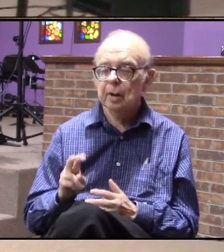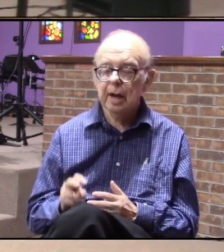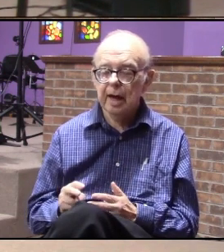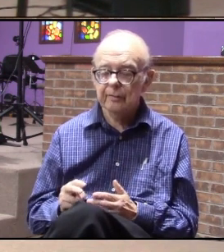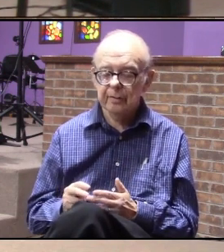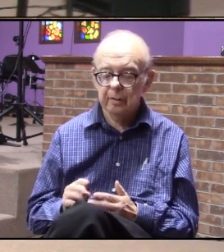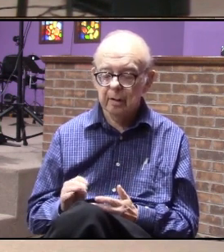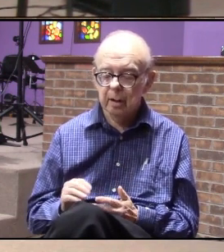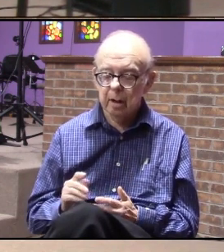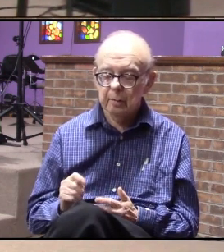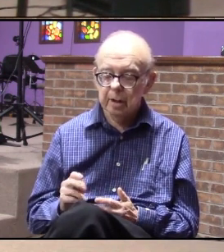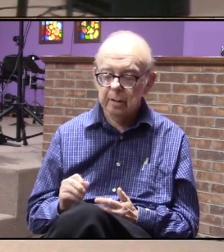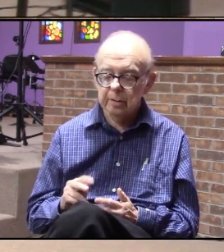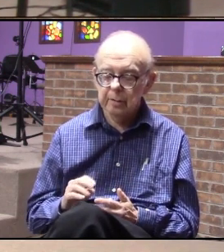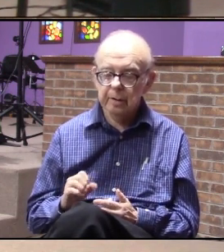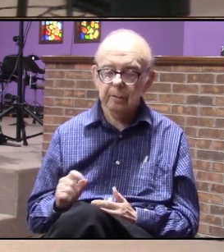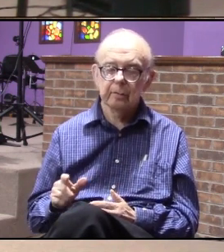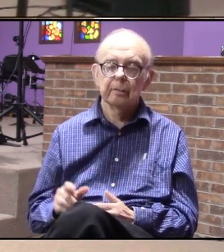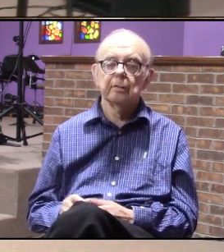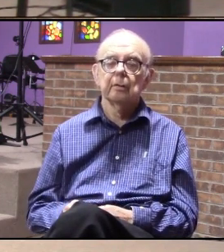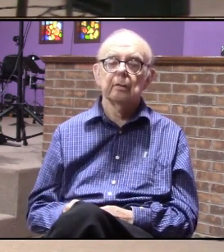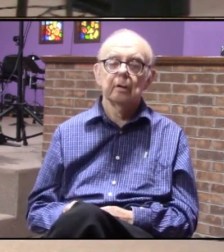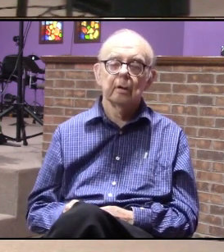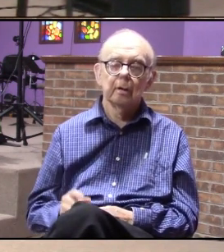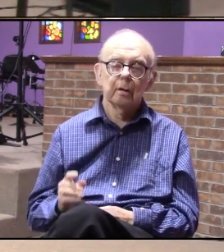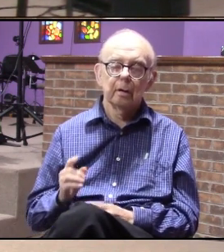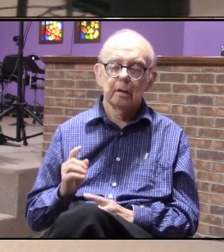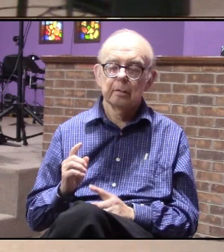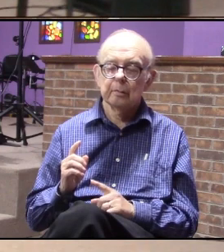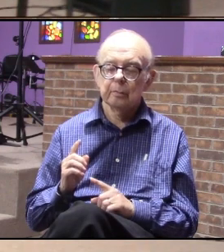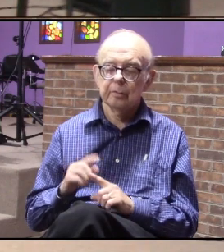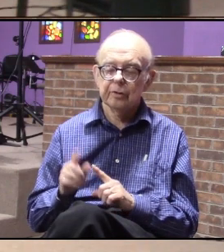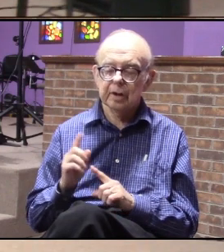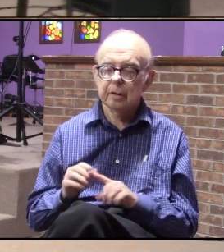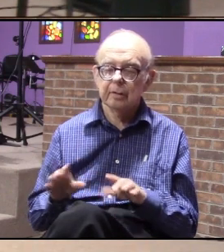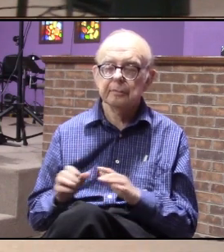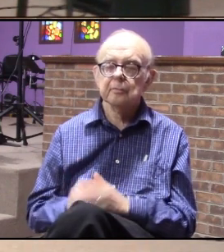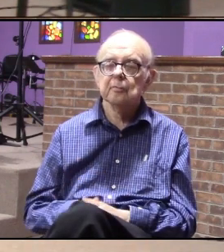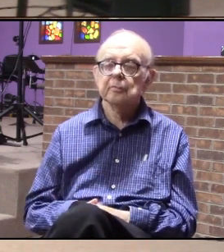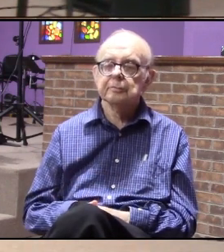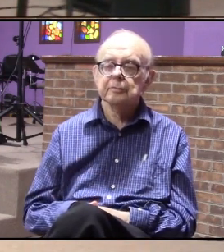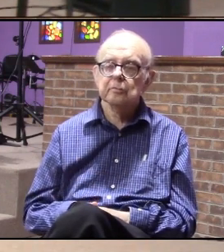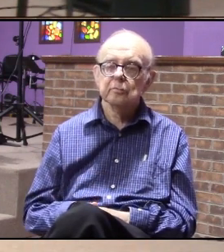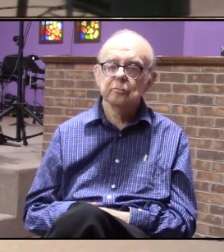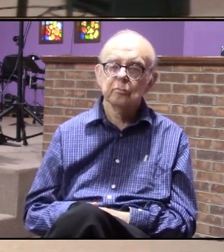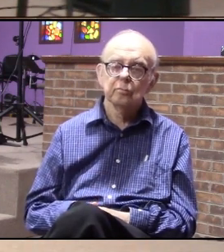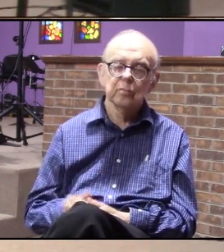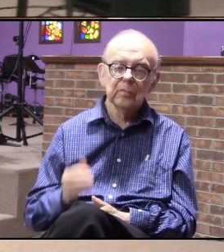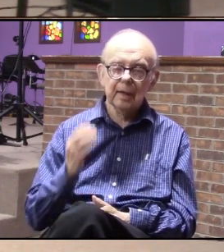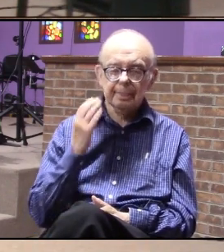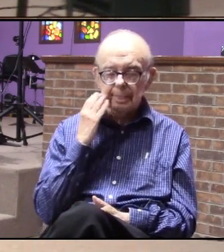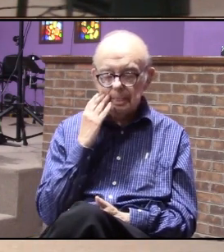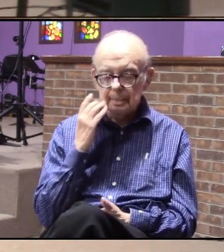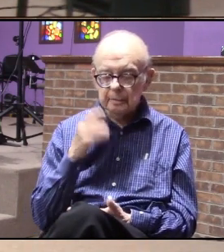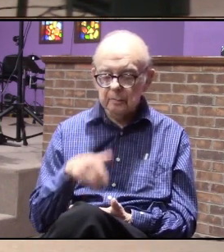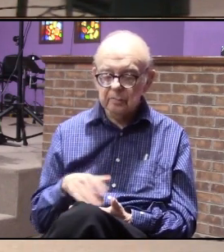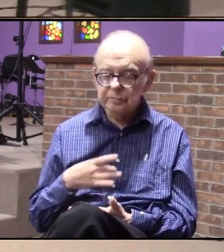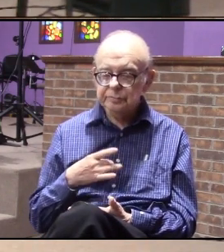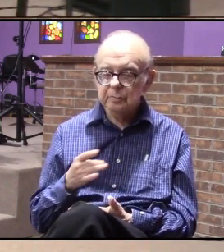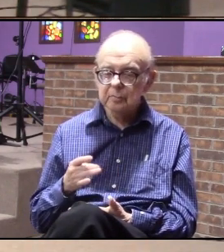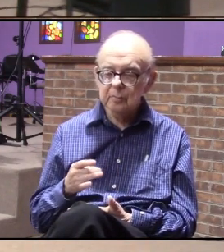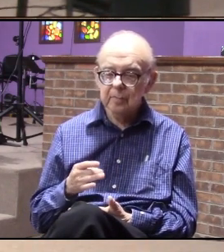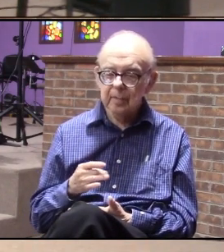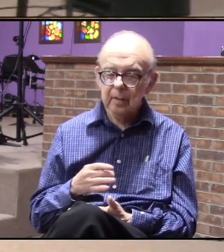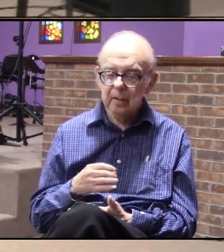And it's got all these holes in it. But you can't do that. I knew what it was like to